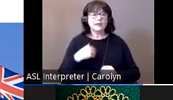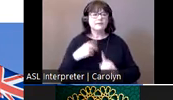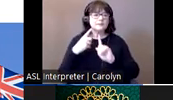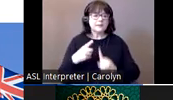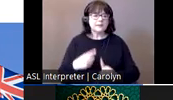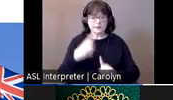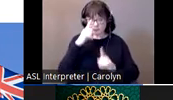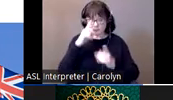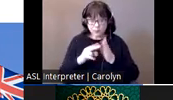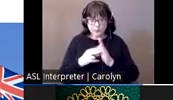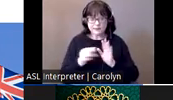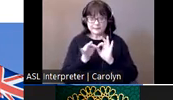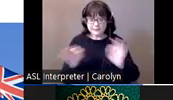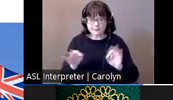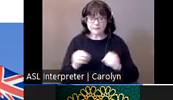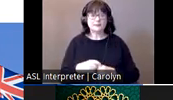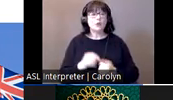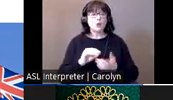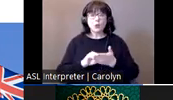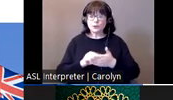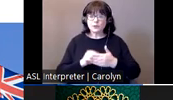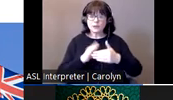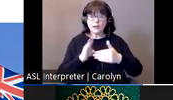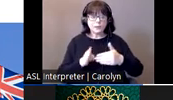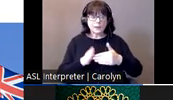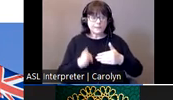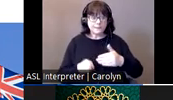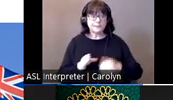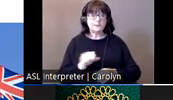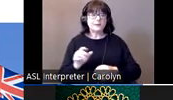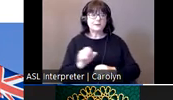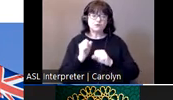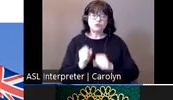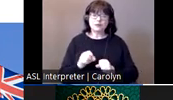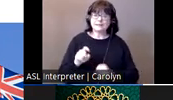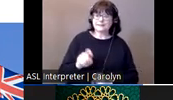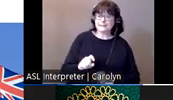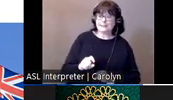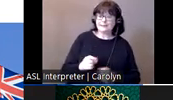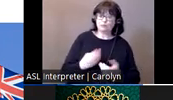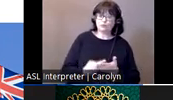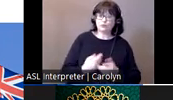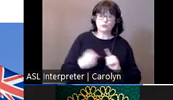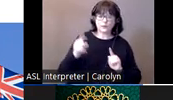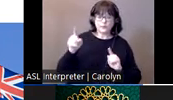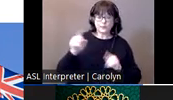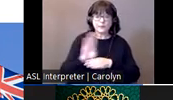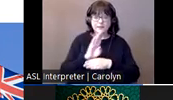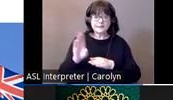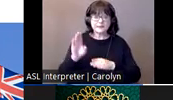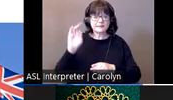strong evidence of need by industry, employers, and/or the community. all of the same things we've been saying, but just worded a bit